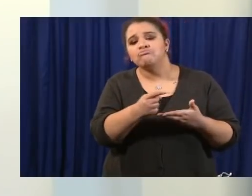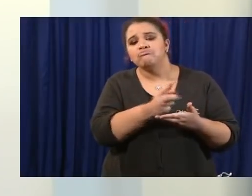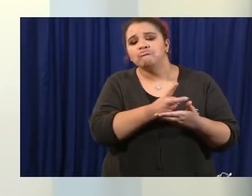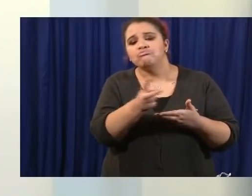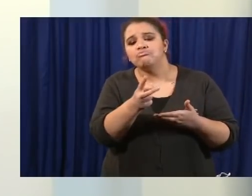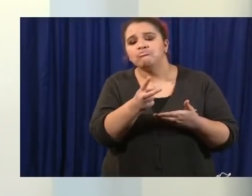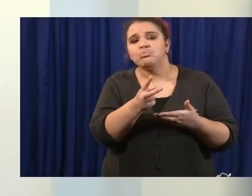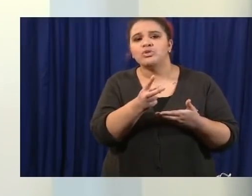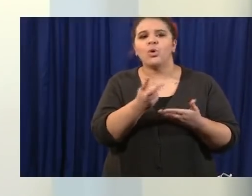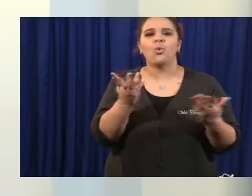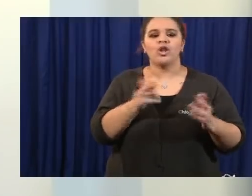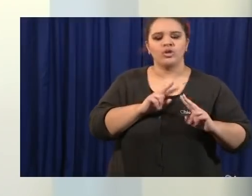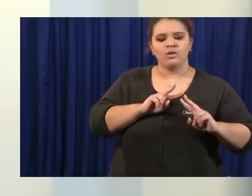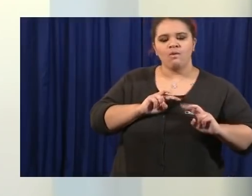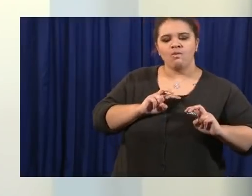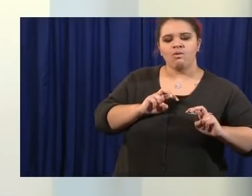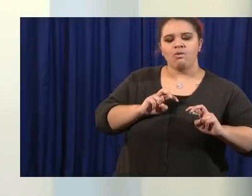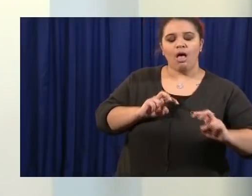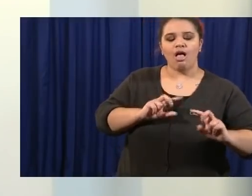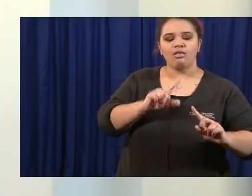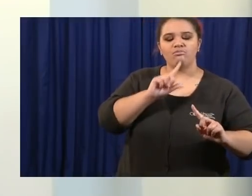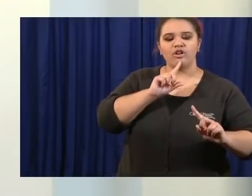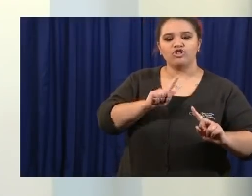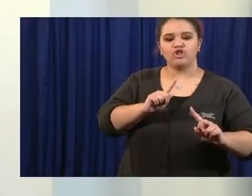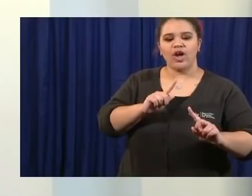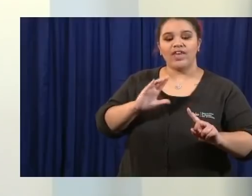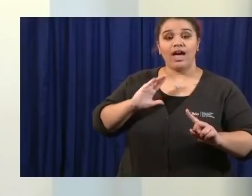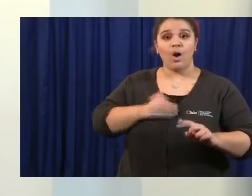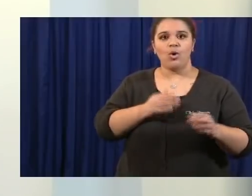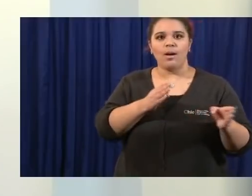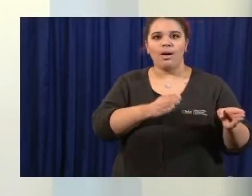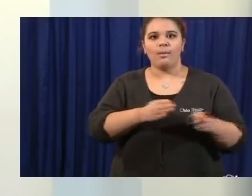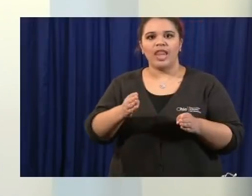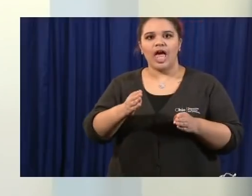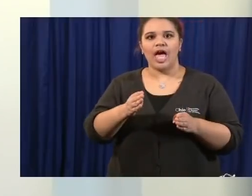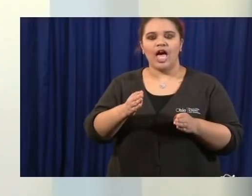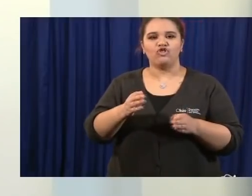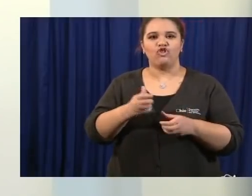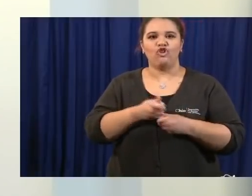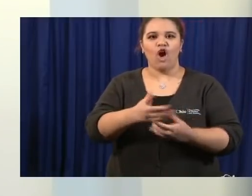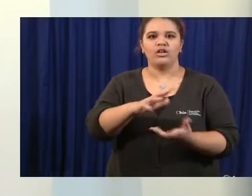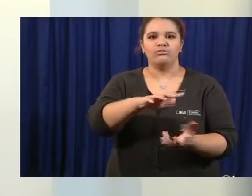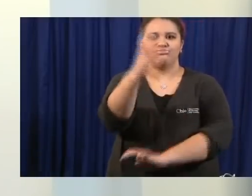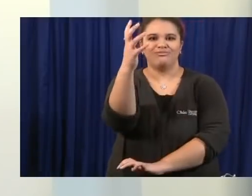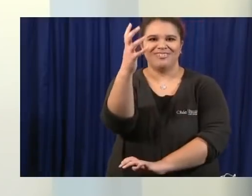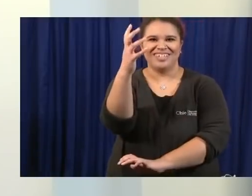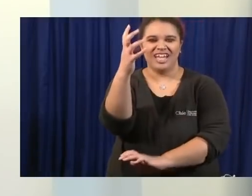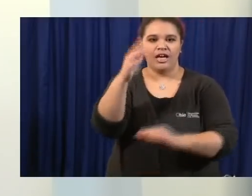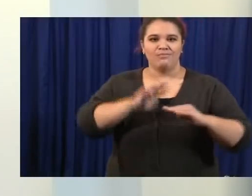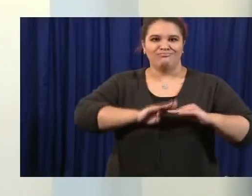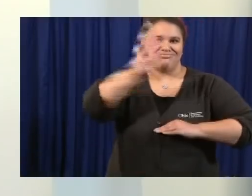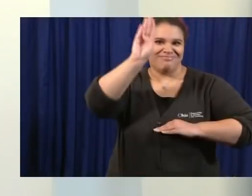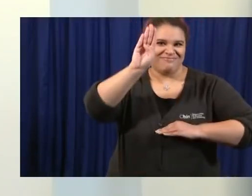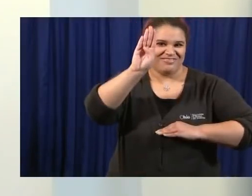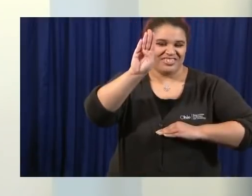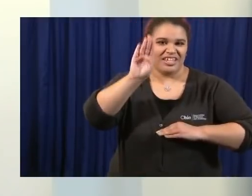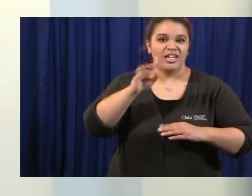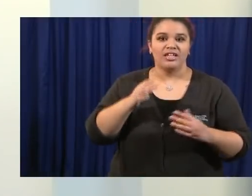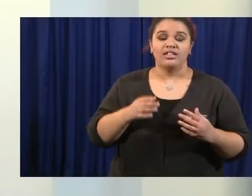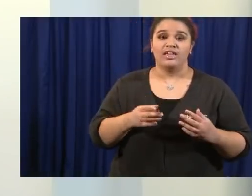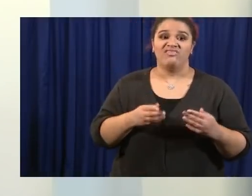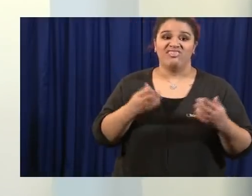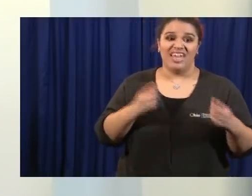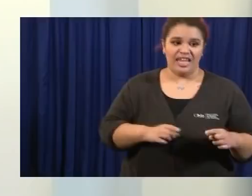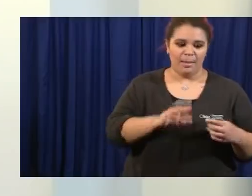we're not going down the wrong path and we're not going to see a large spike that we can't do anything about ultimately at the end of May when we do have the